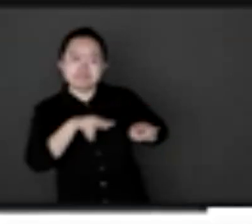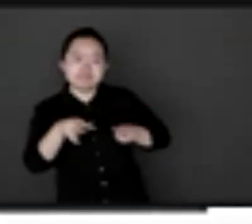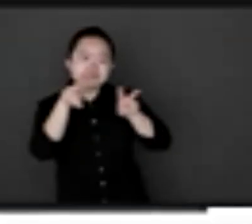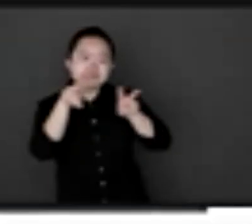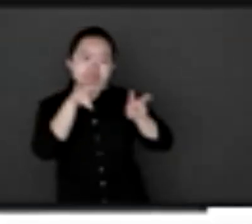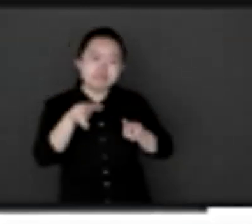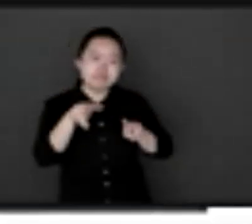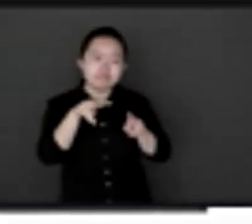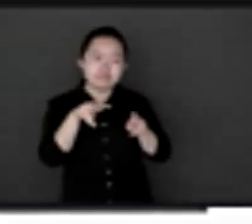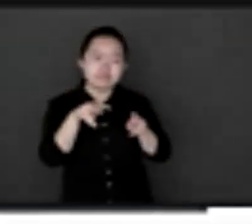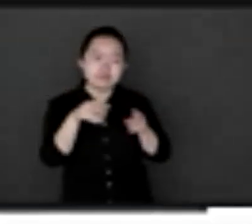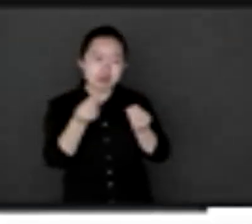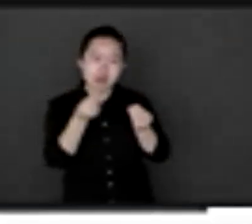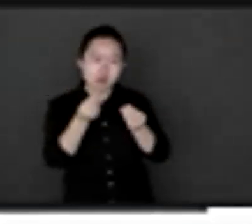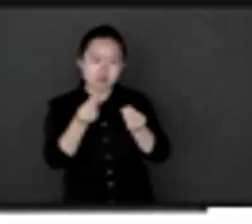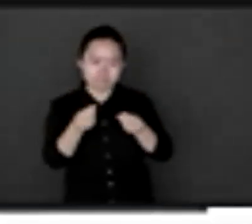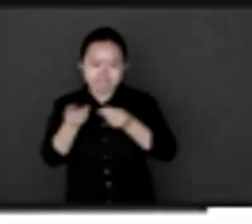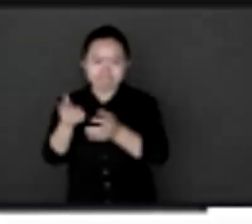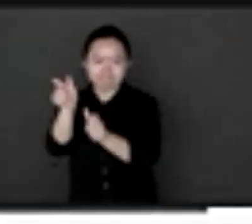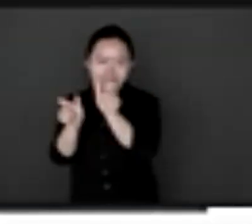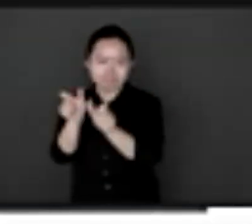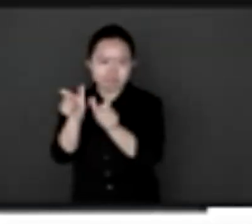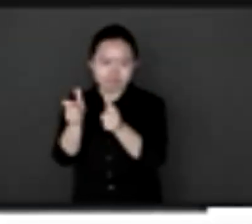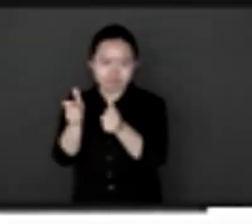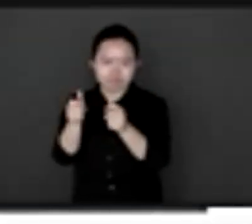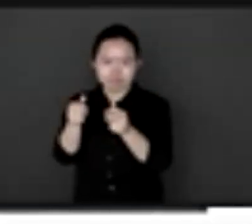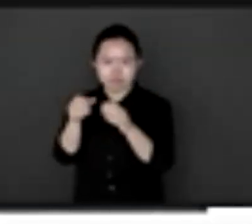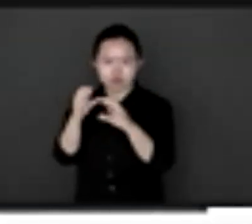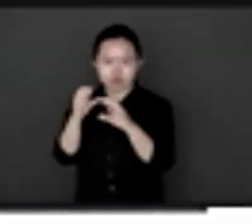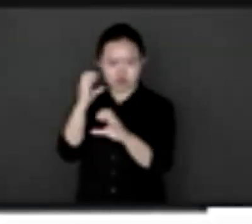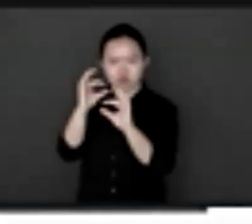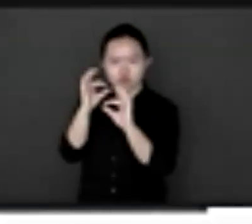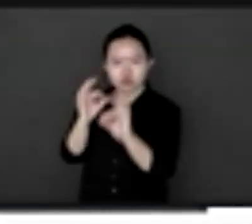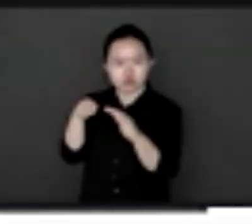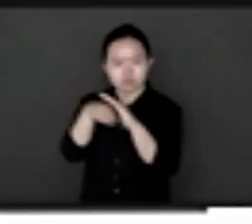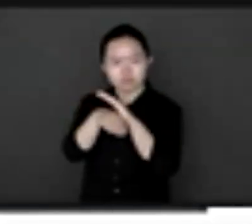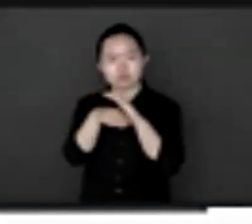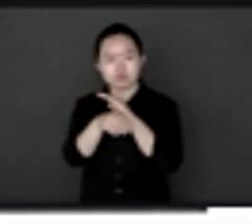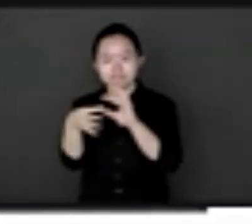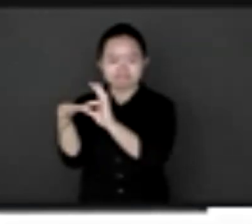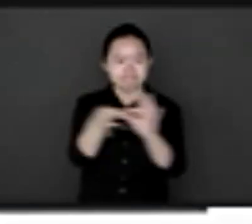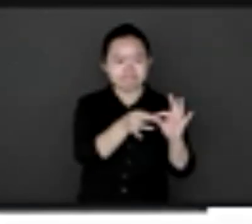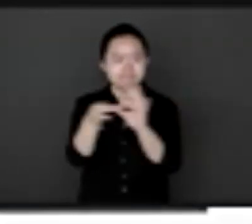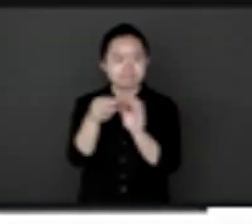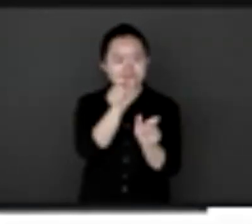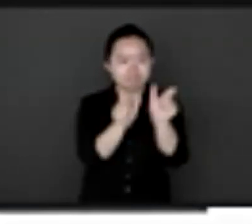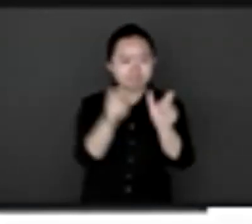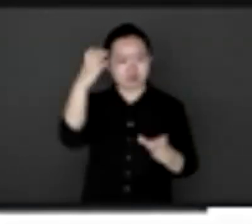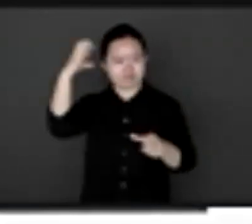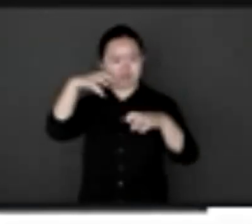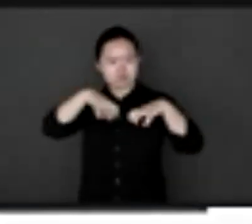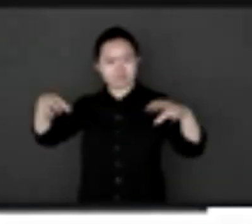also the complaints can be used as a way of looking at, okay, this sector really has problem, or these kinds